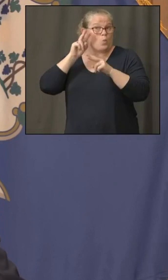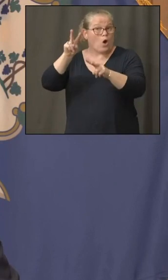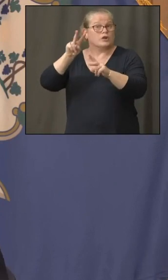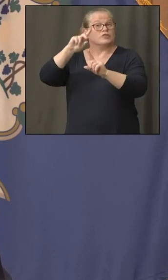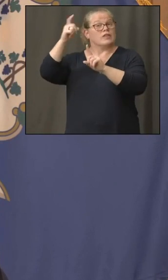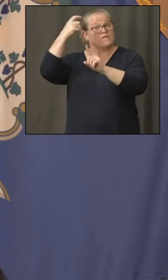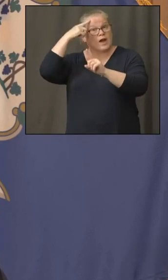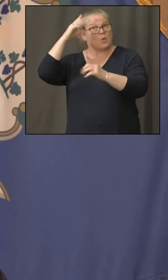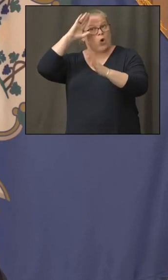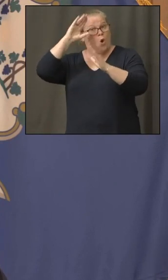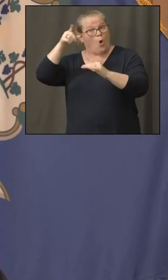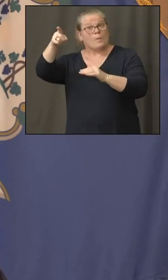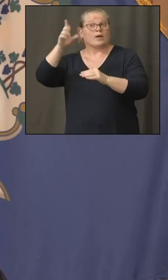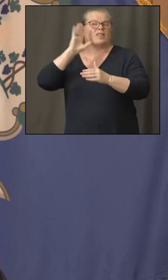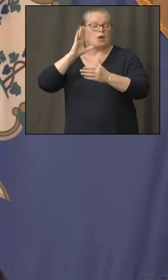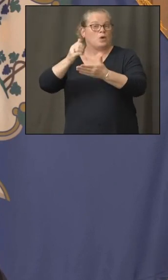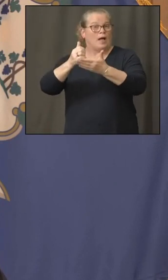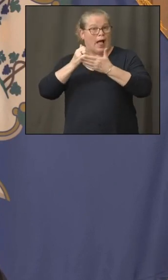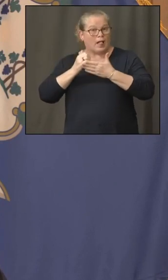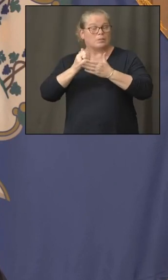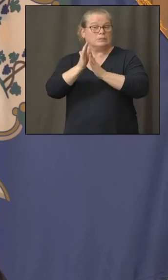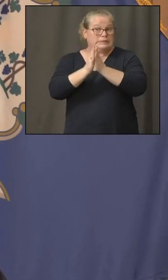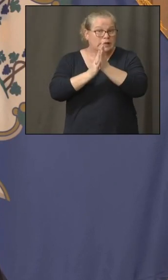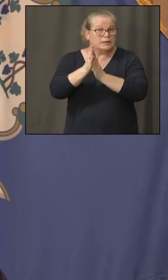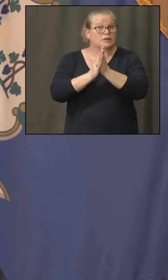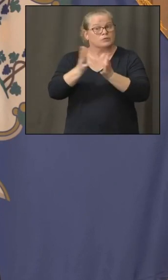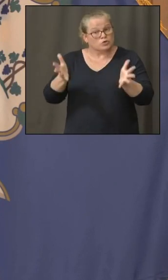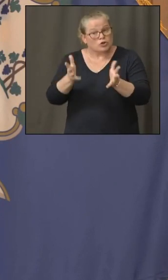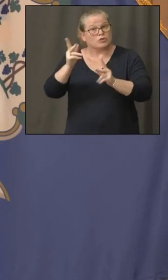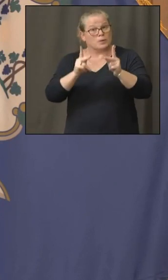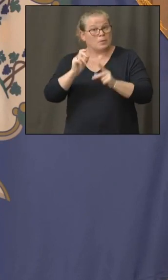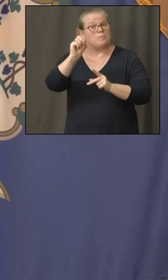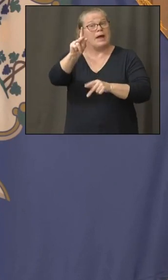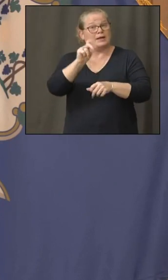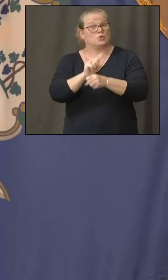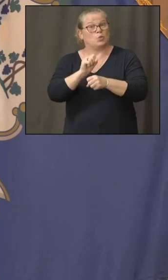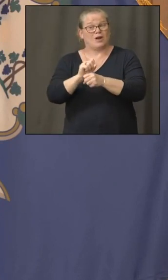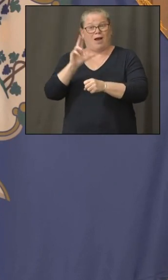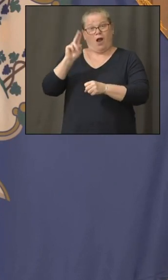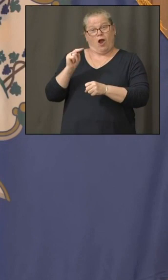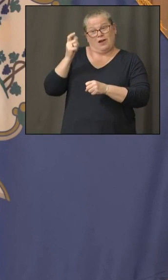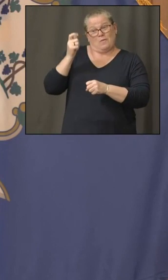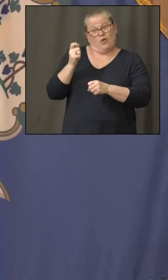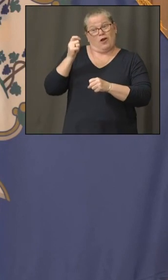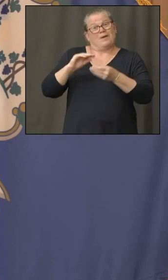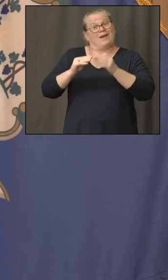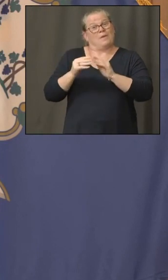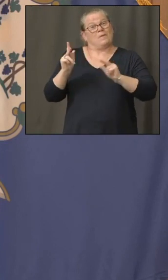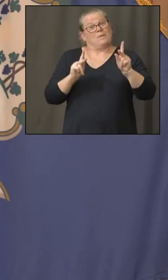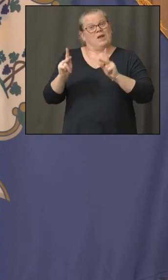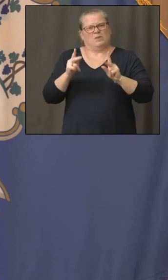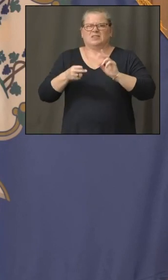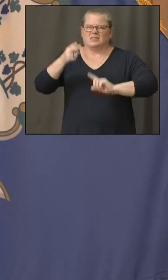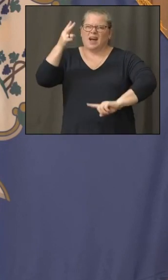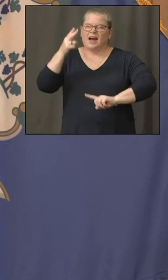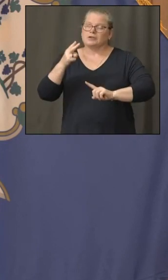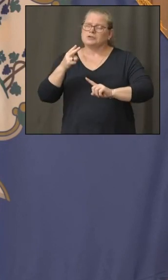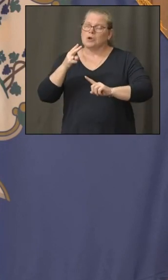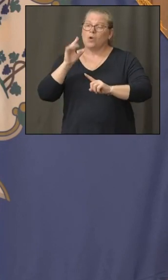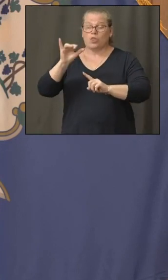probably closely to the unemployment rate, which right now is pretty high. So I support those type of incentives, something we're looking at here at the state level as